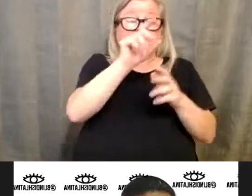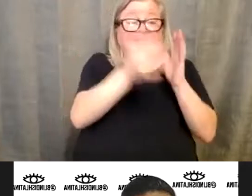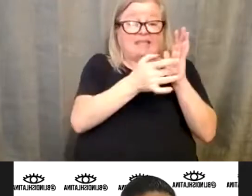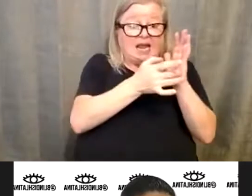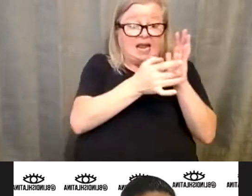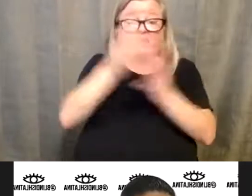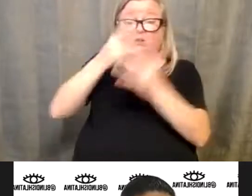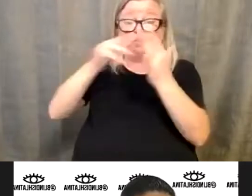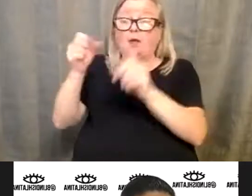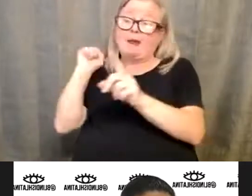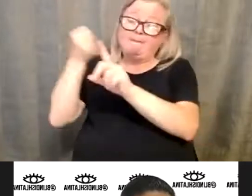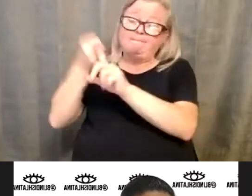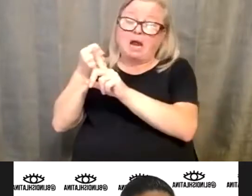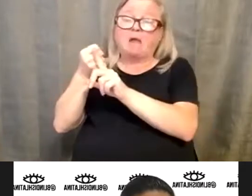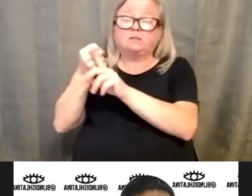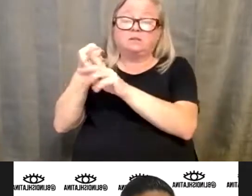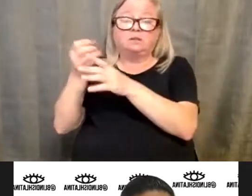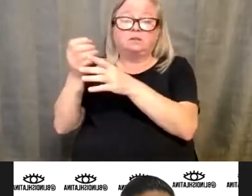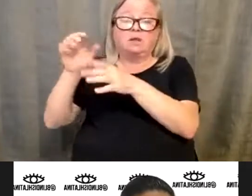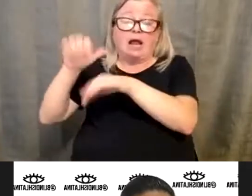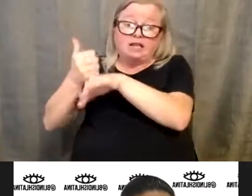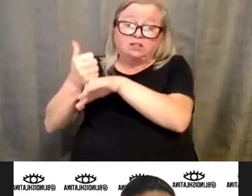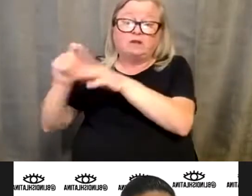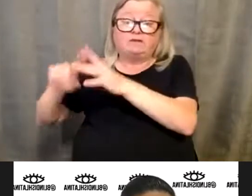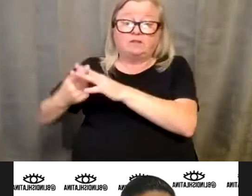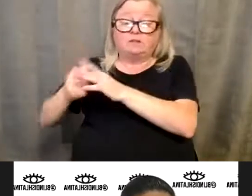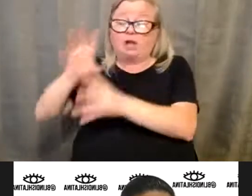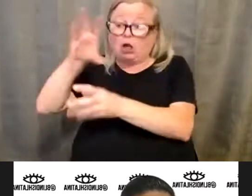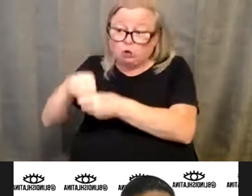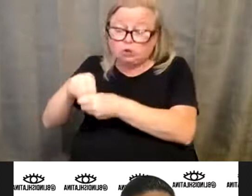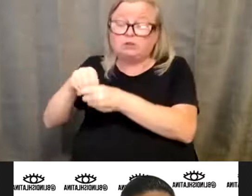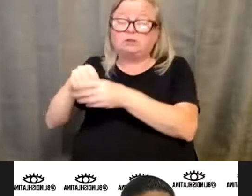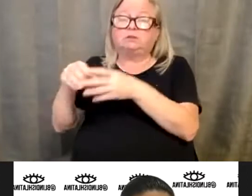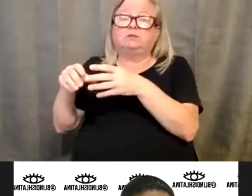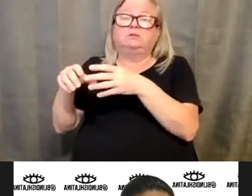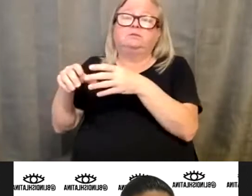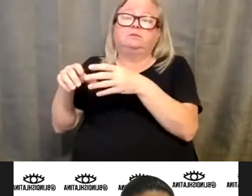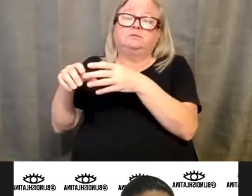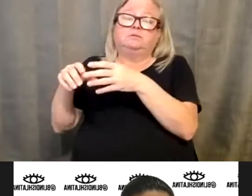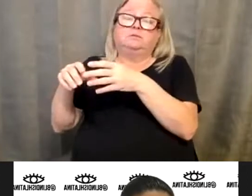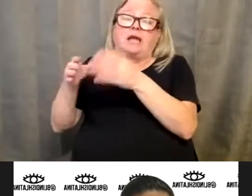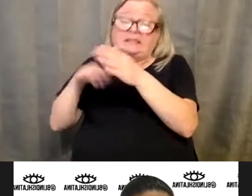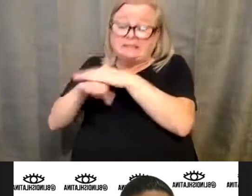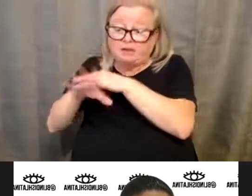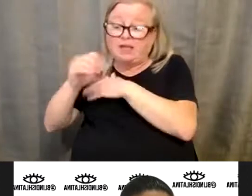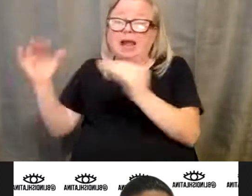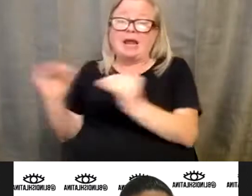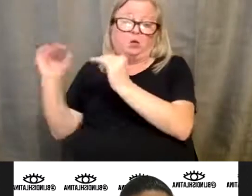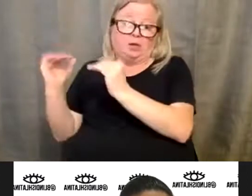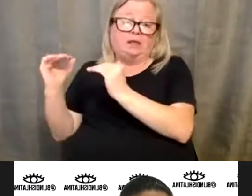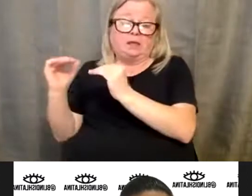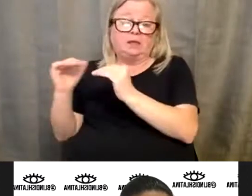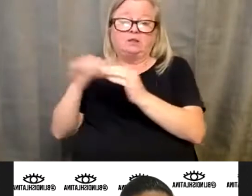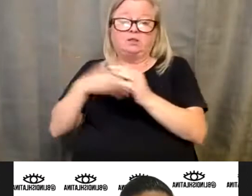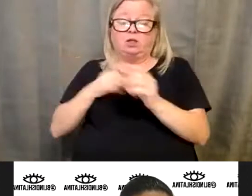social impact initiatives that create inclusion, accessibility, and equity. She is now devoting herself full-time to